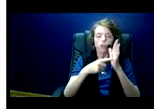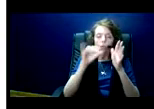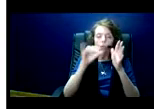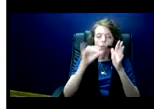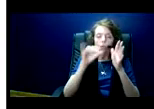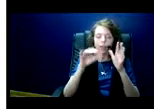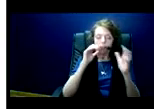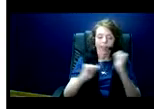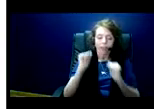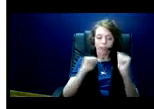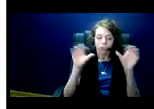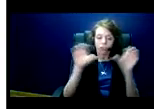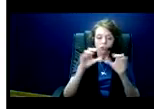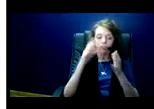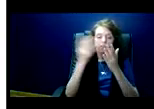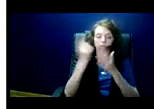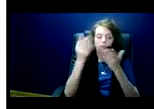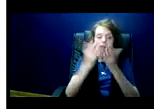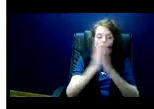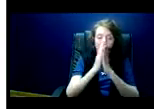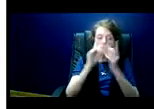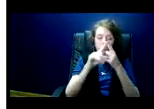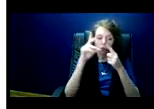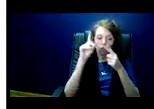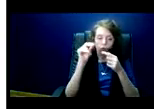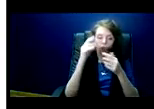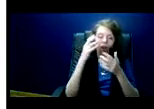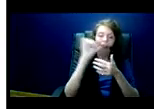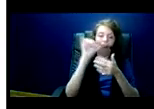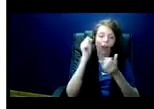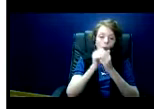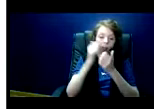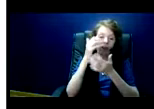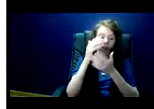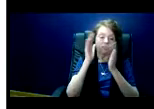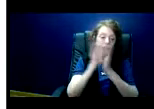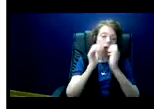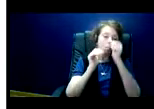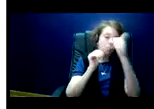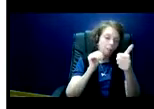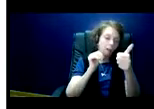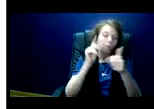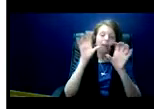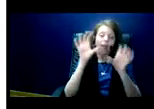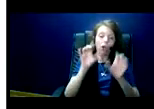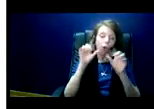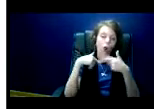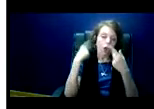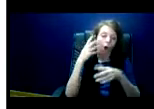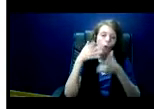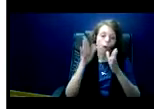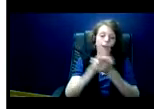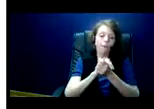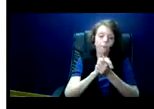do correctly. A small thumb up or high five can go a long way. The image on screen is of Collab